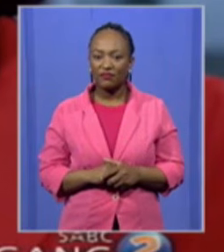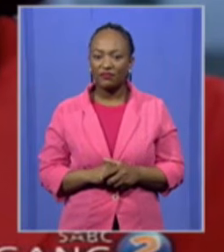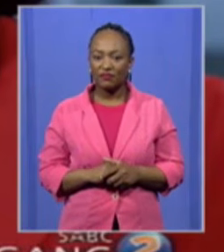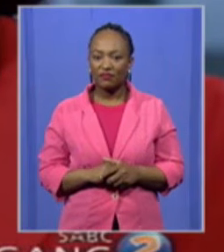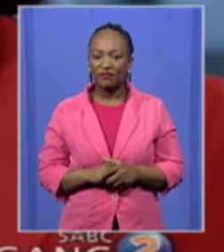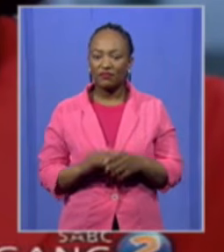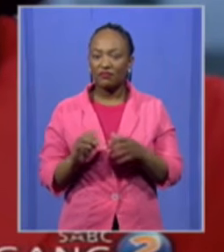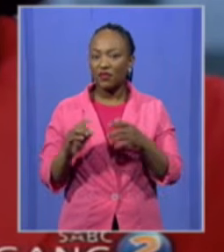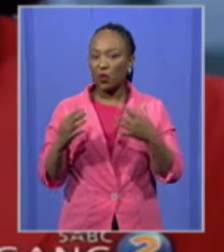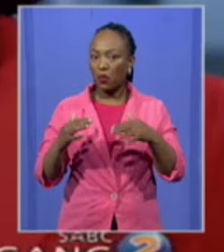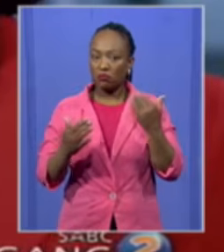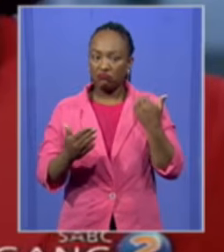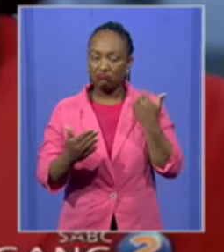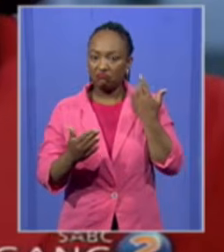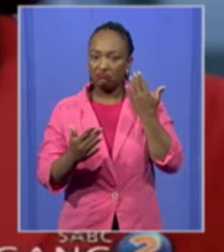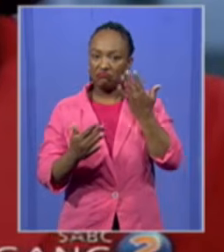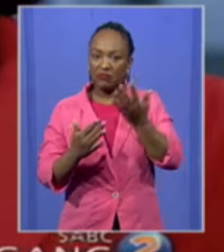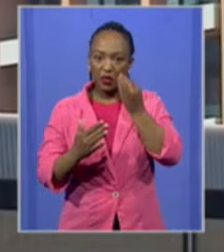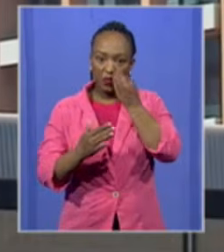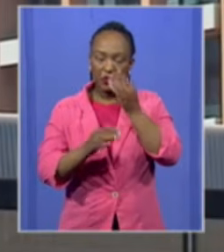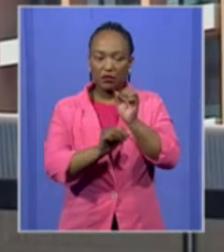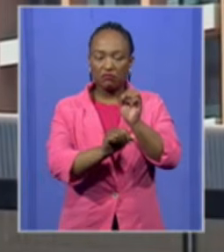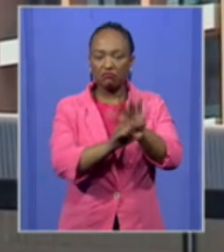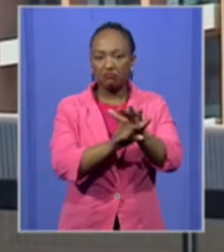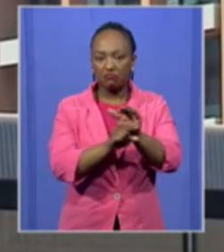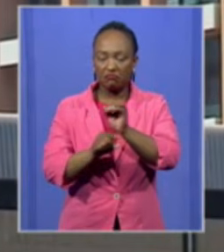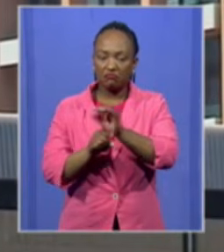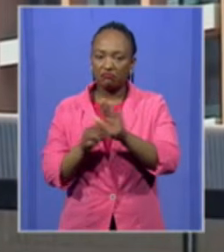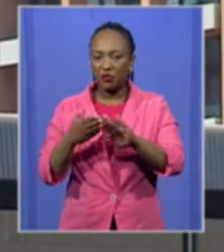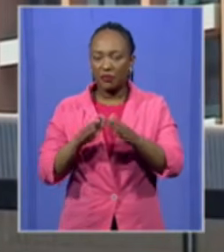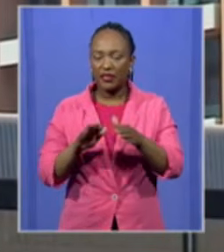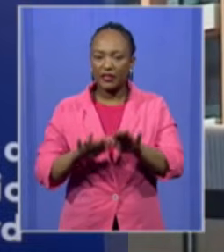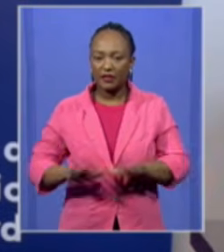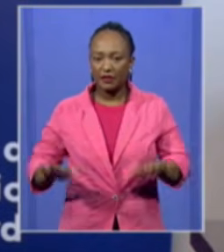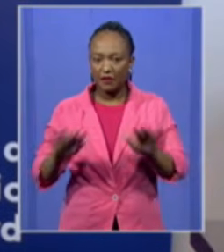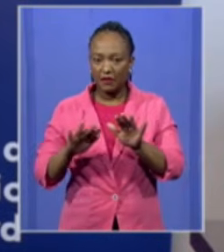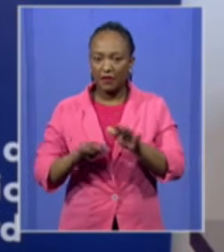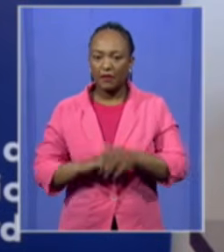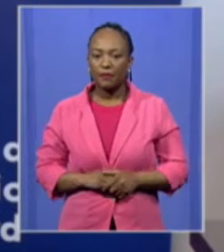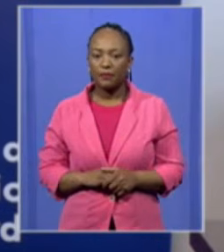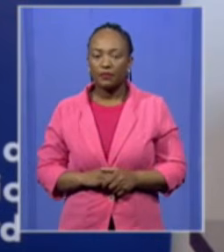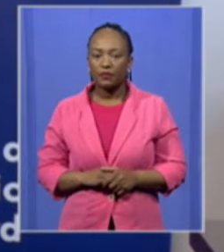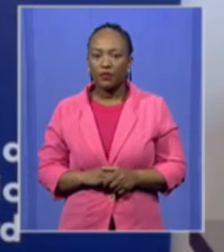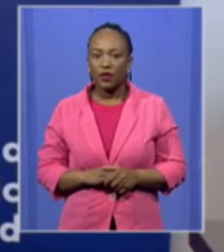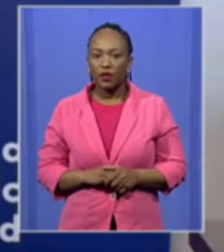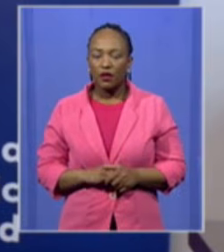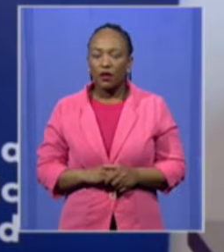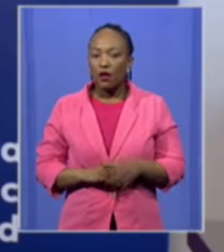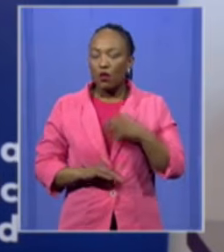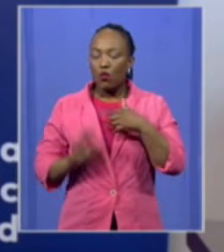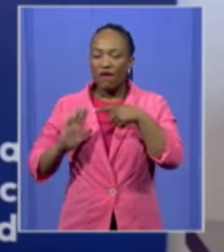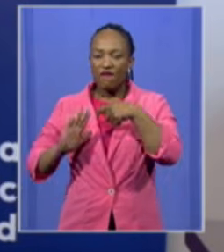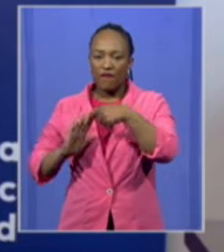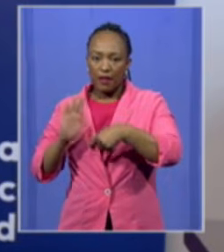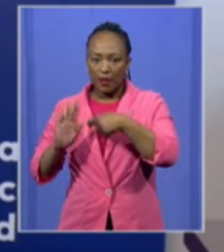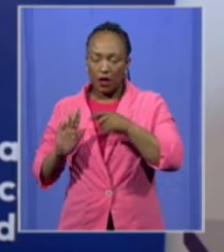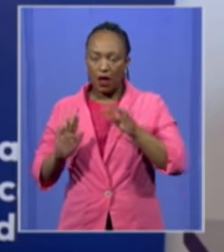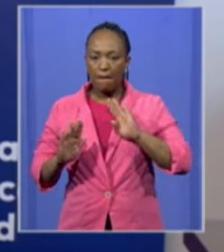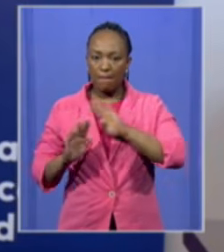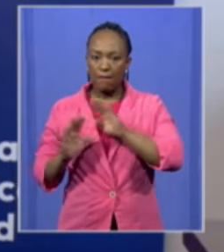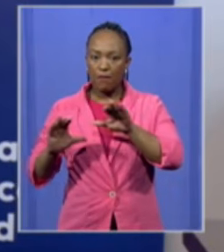lesedi ya diketsahalo tse amang baahi. As Film and Publication Board re tumetse ka the High Court